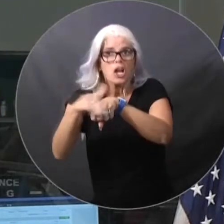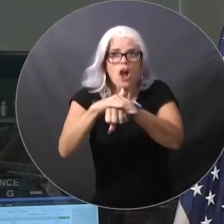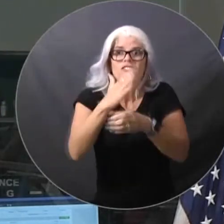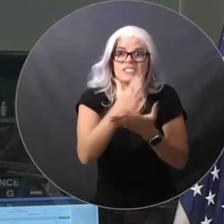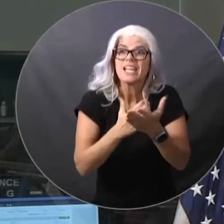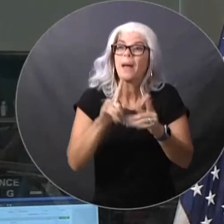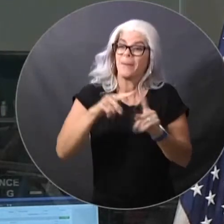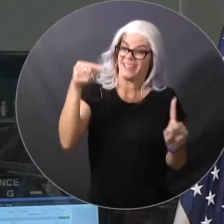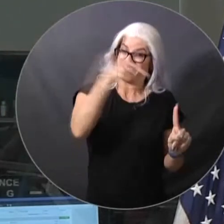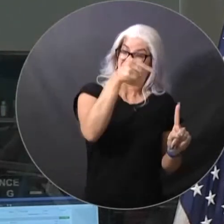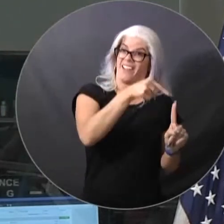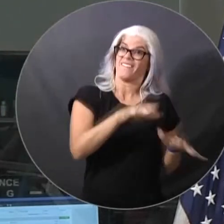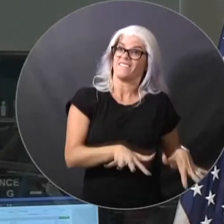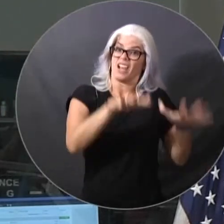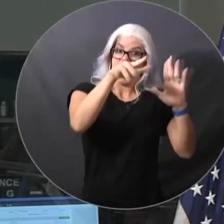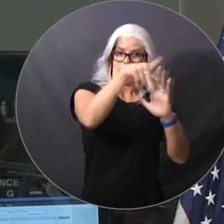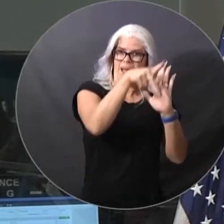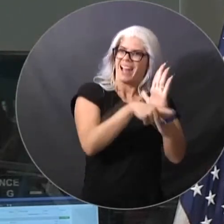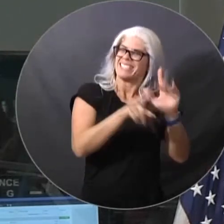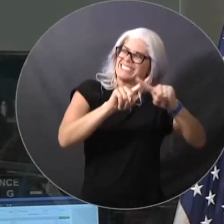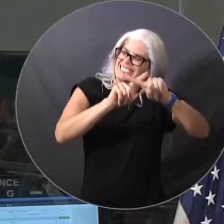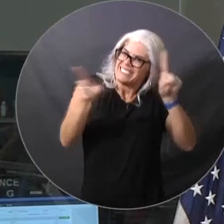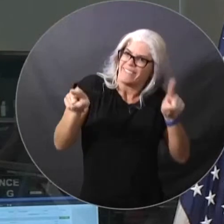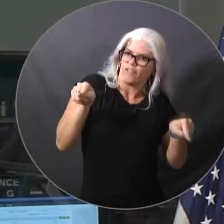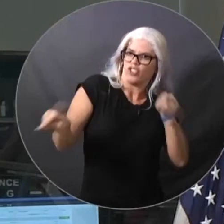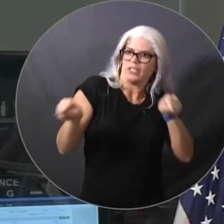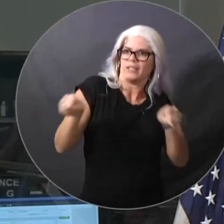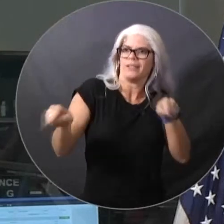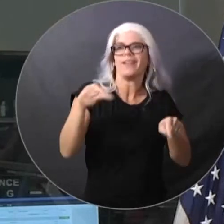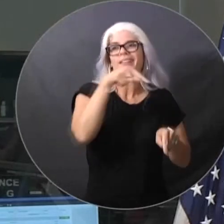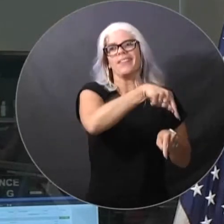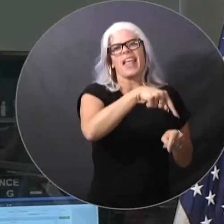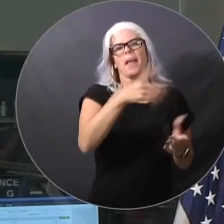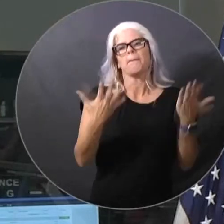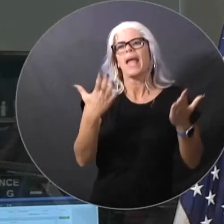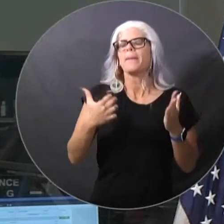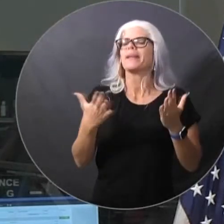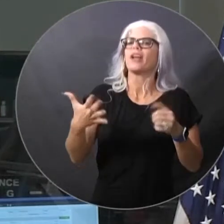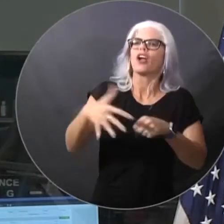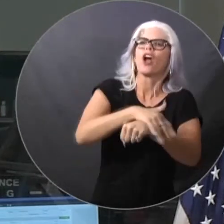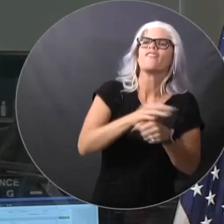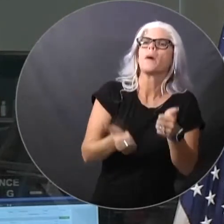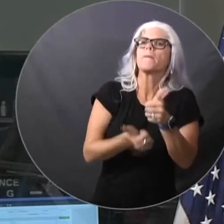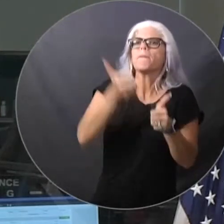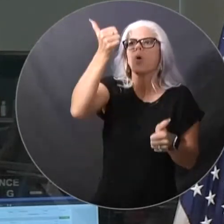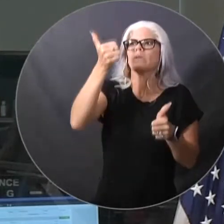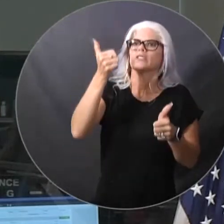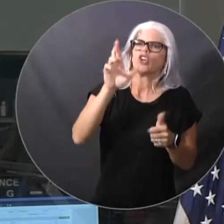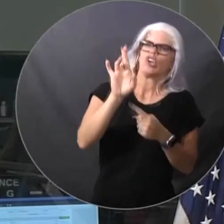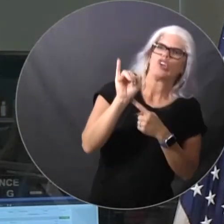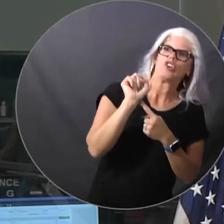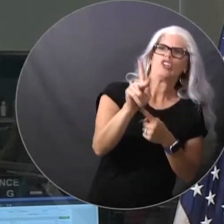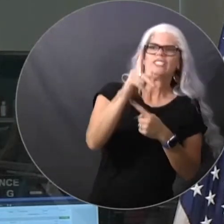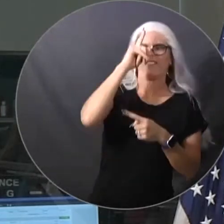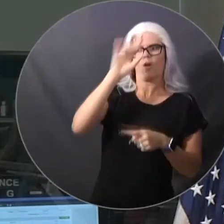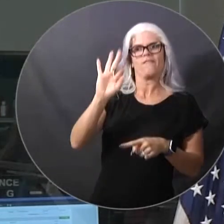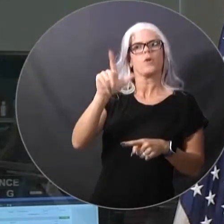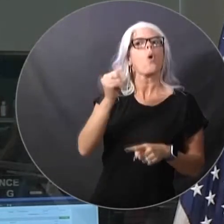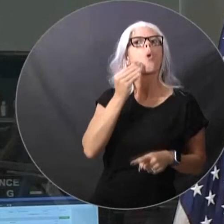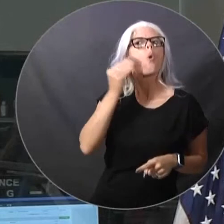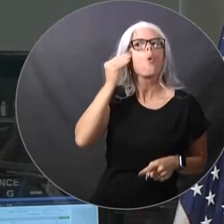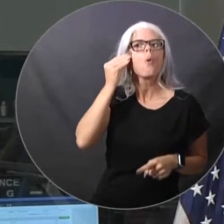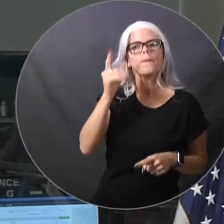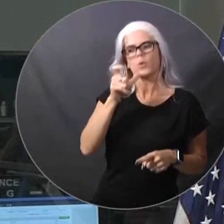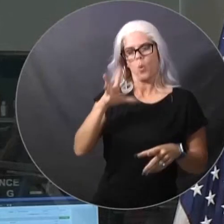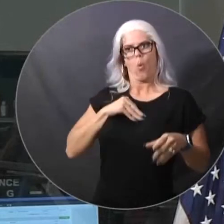covers probably the most significant risk for most homeowners in Florida, given the risk of flooding that we have in so many